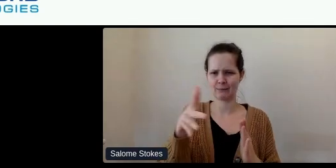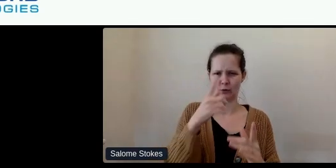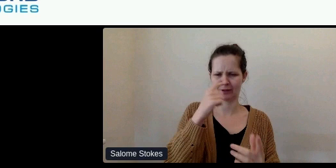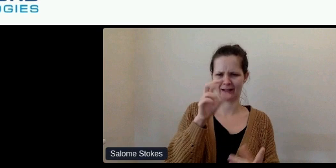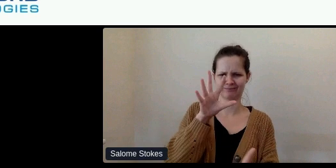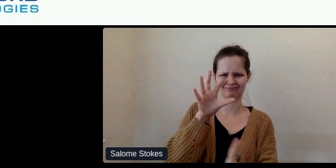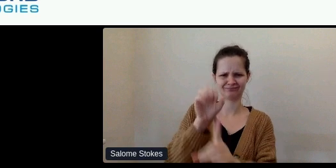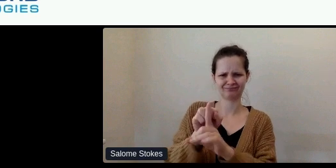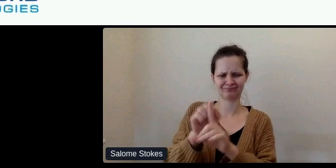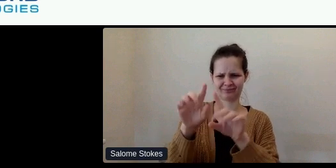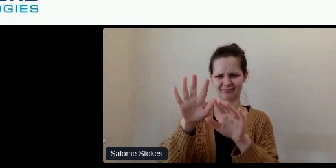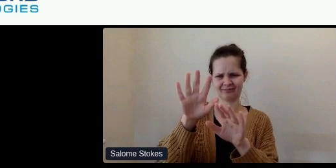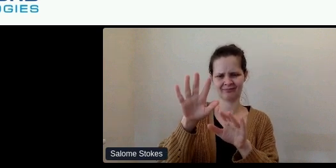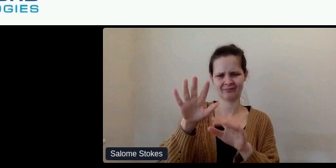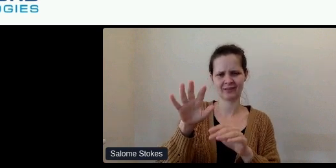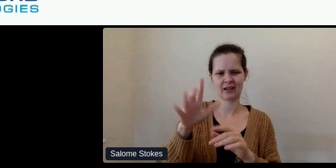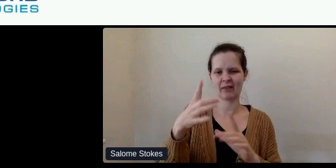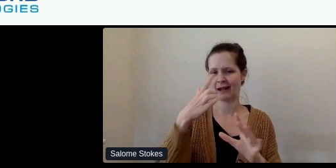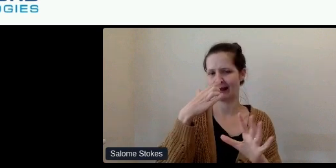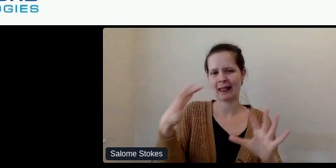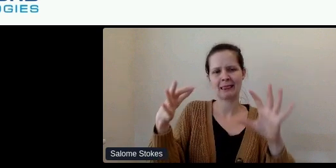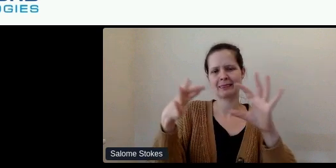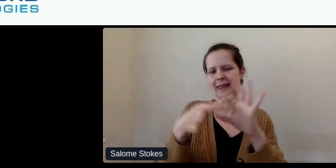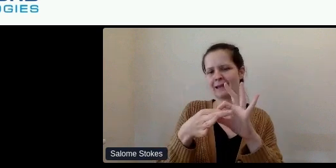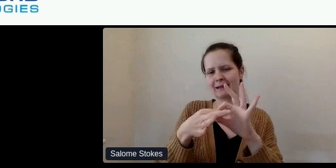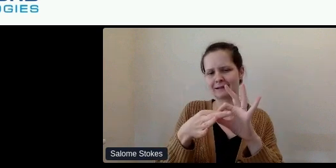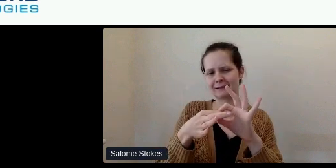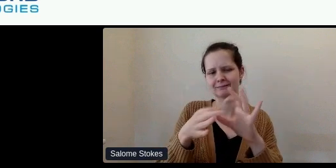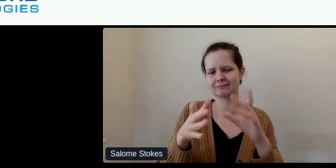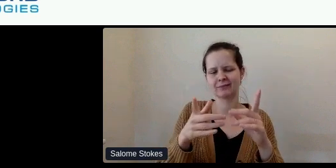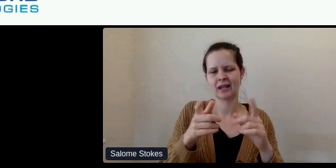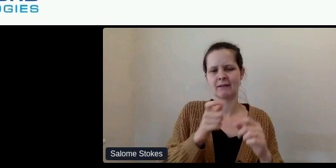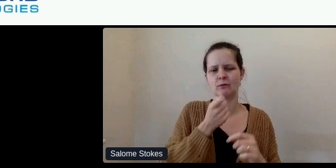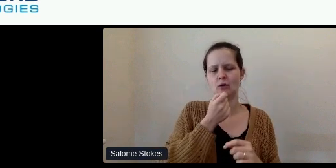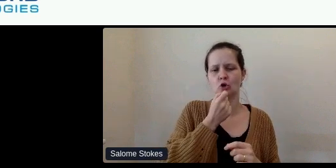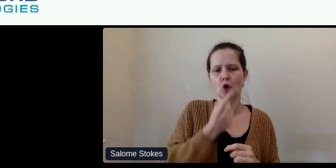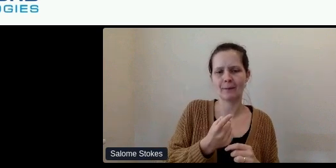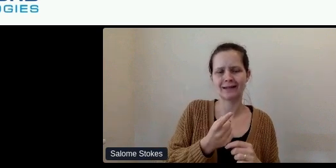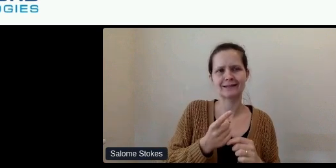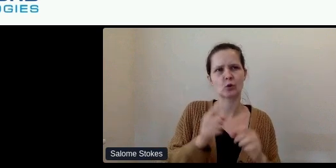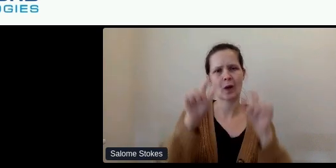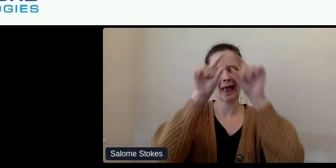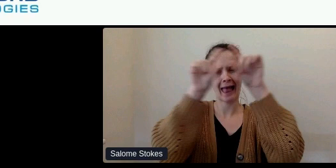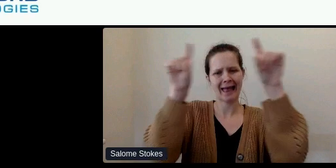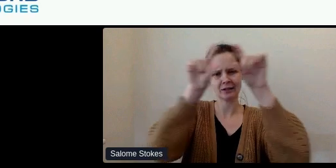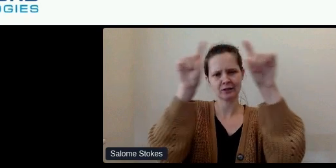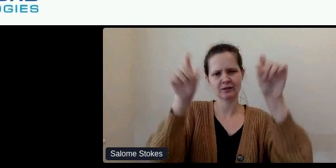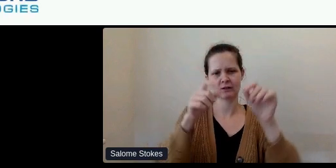for linking columns to headers and rows and things like that.